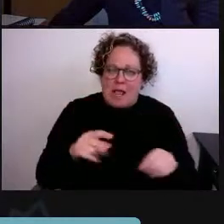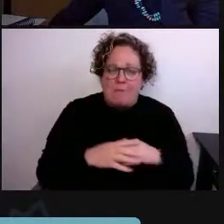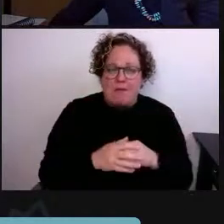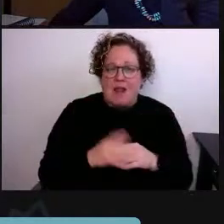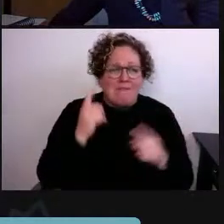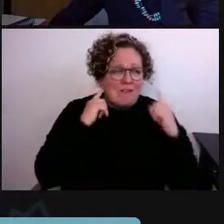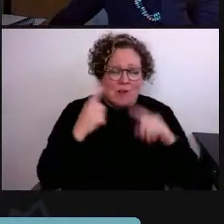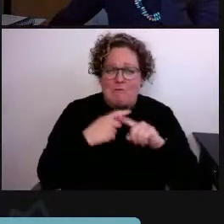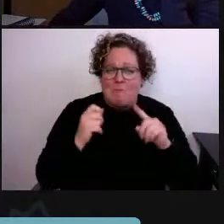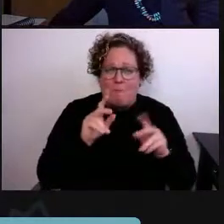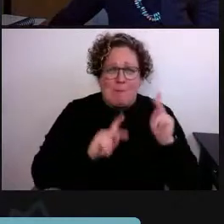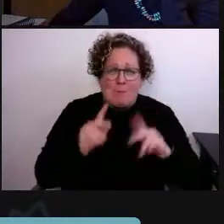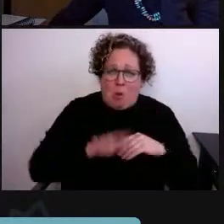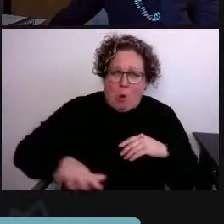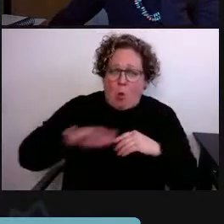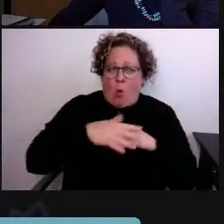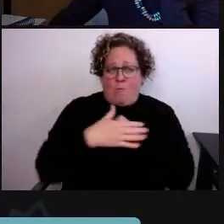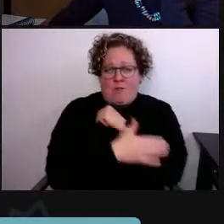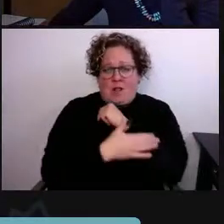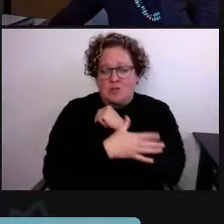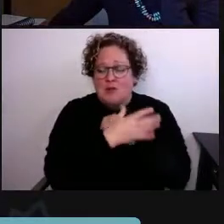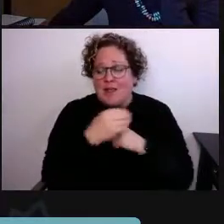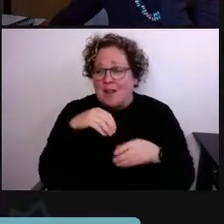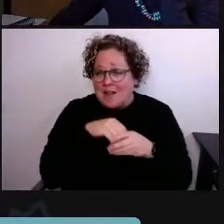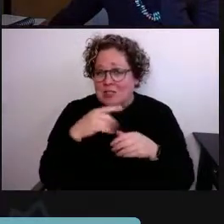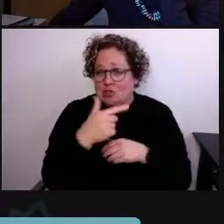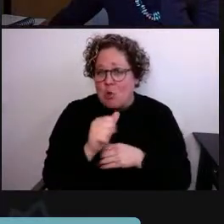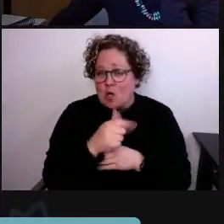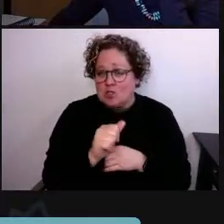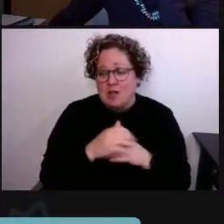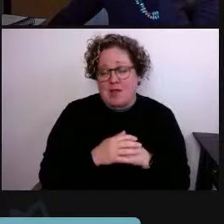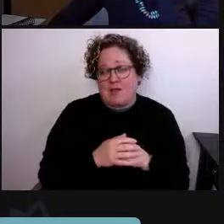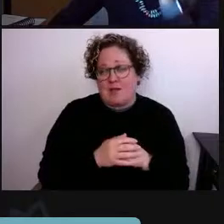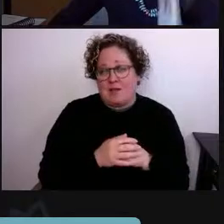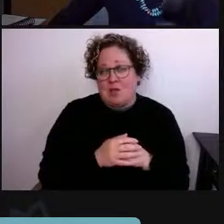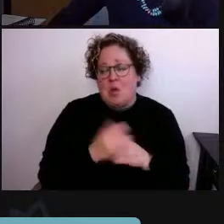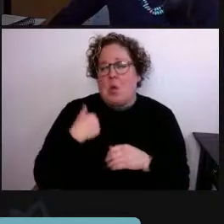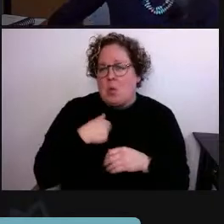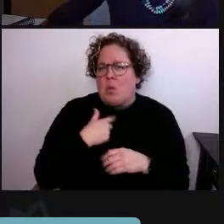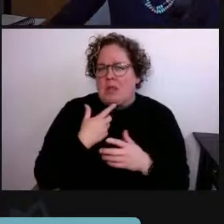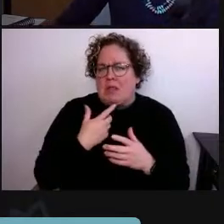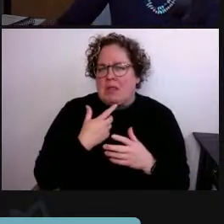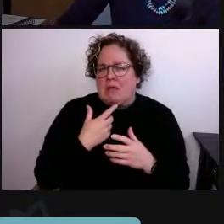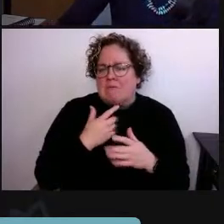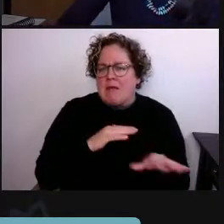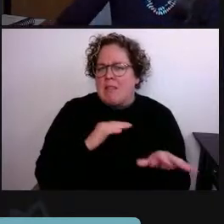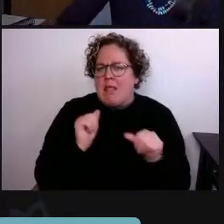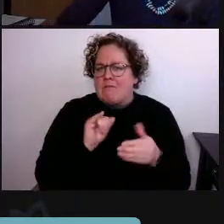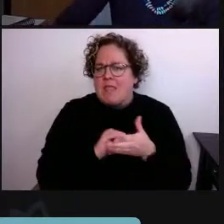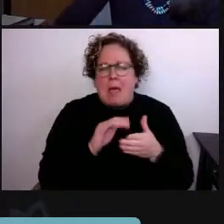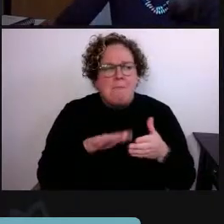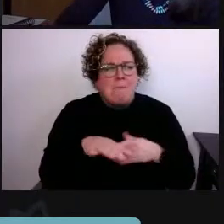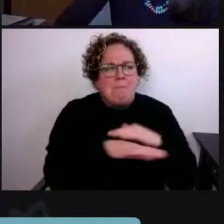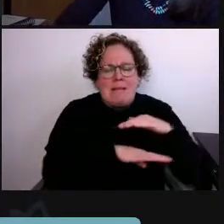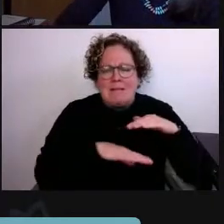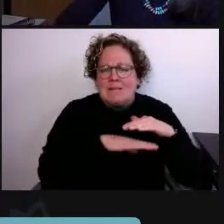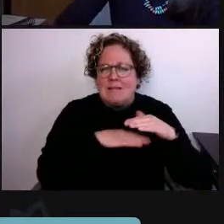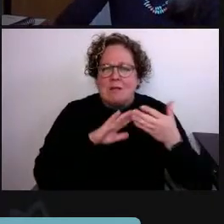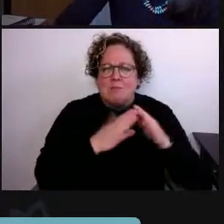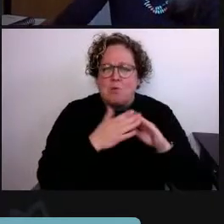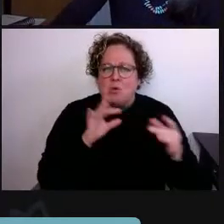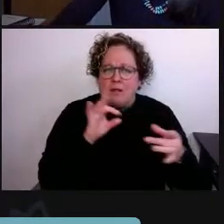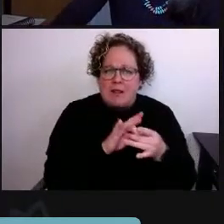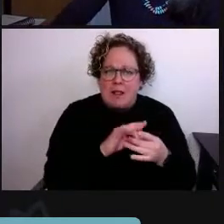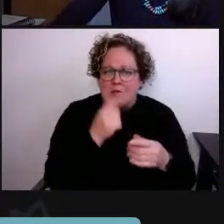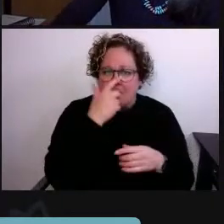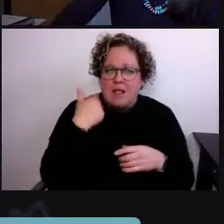country and in Georgia is, you know, we've gotten away from that basic just community connection, because we've